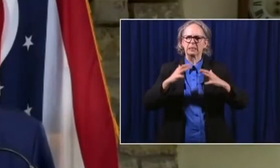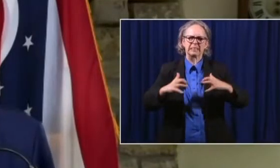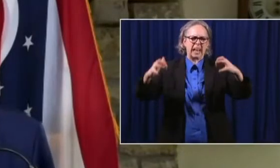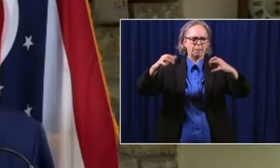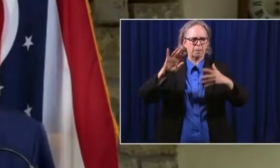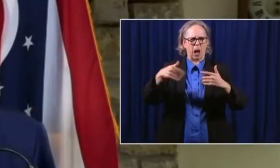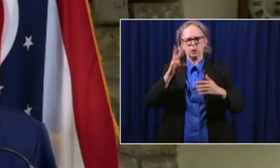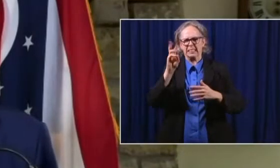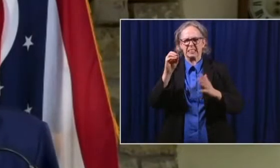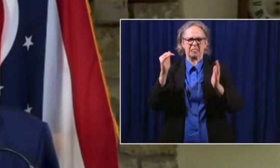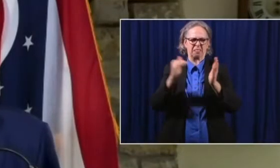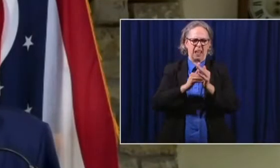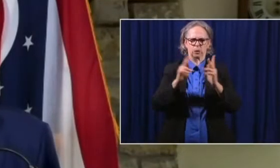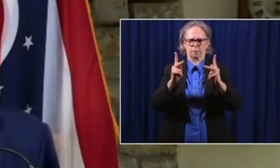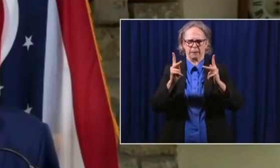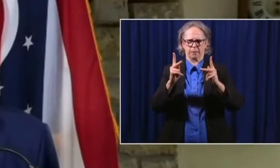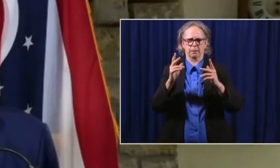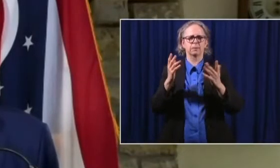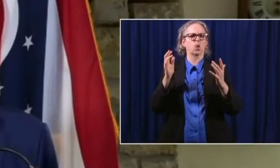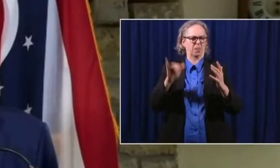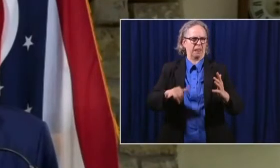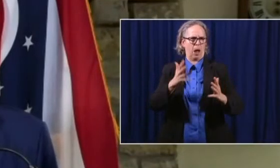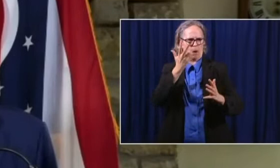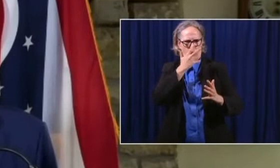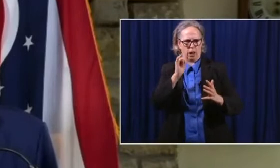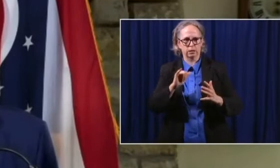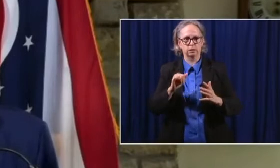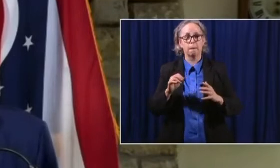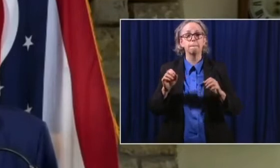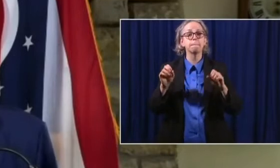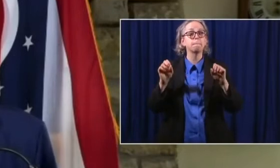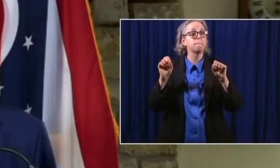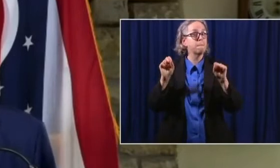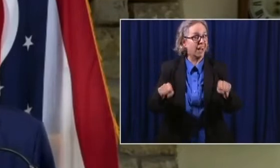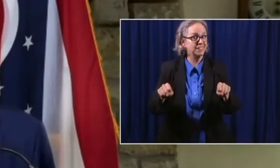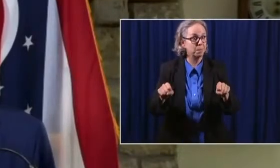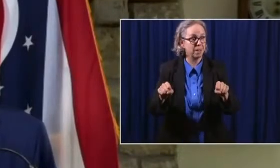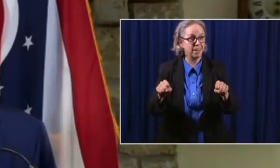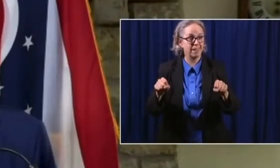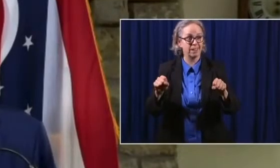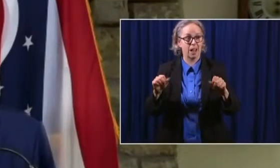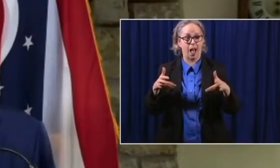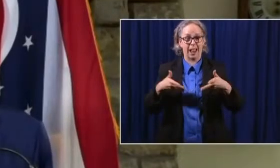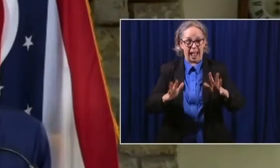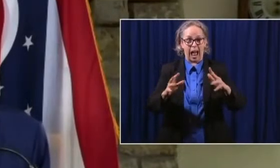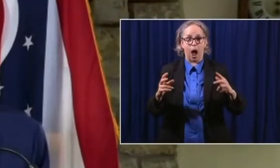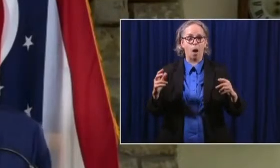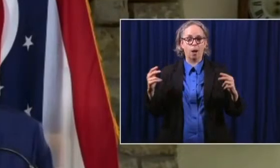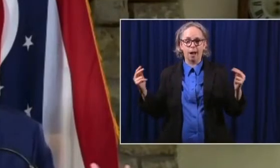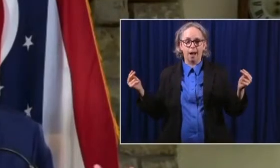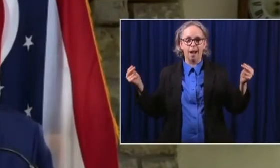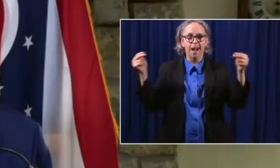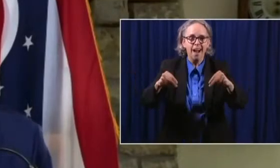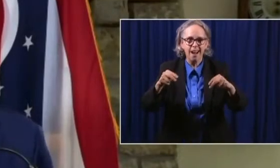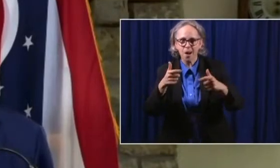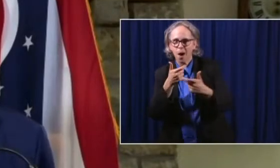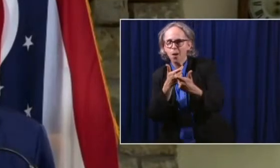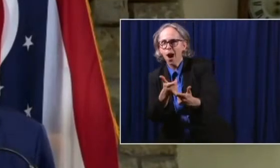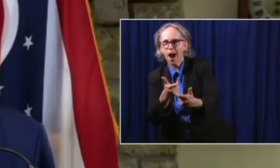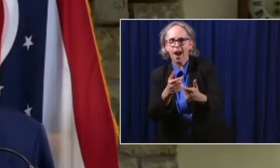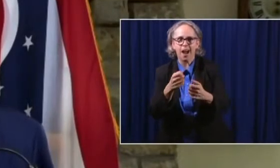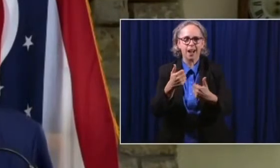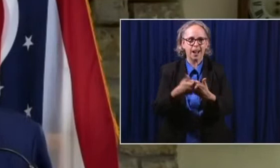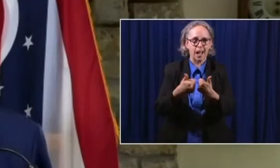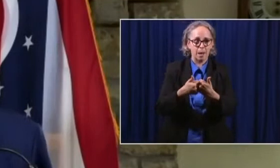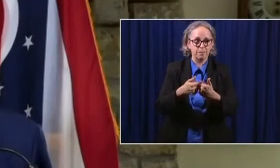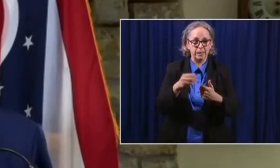is possibilities as we look at the season to do something. It would certainly be at a much reduced number